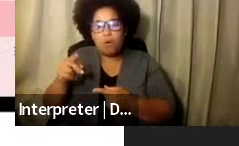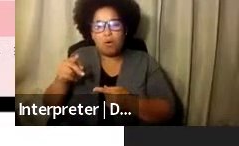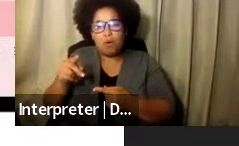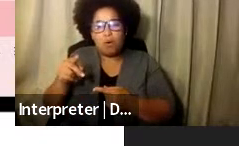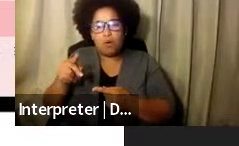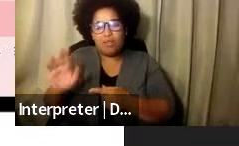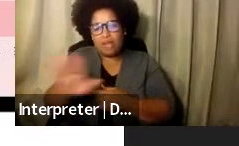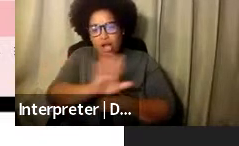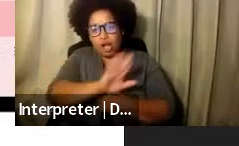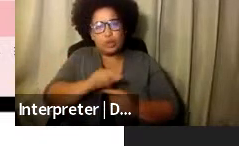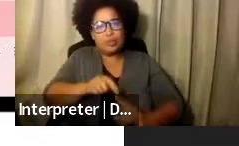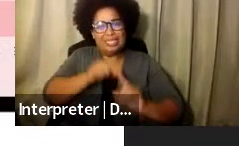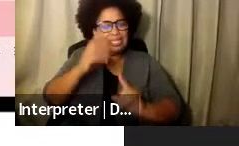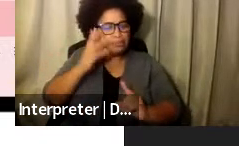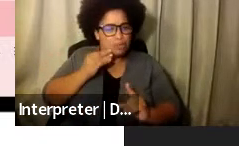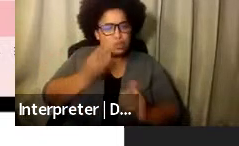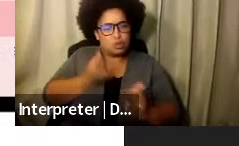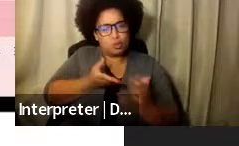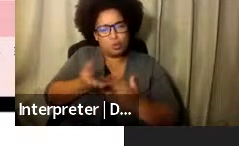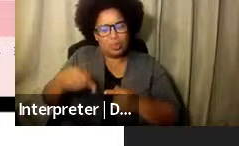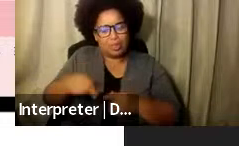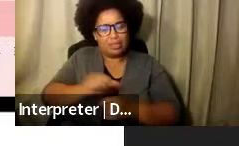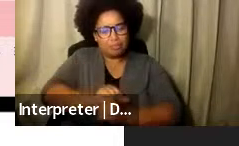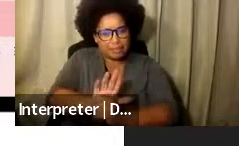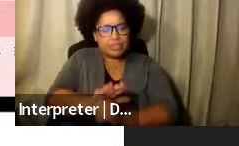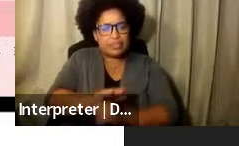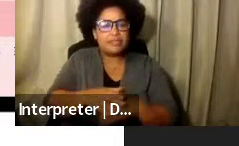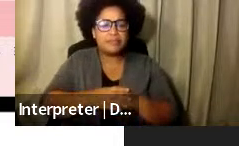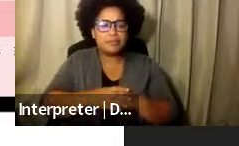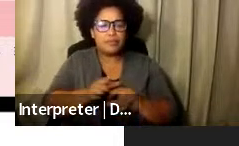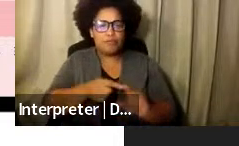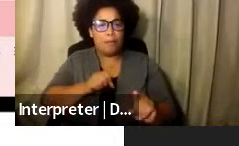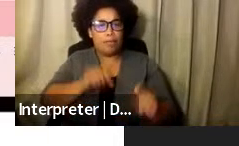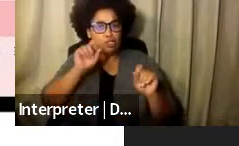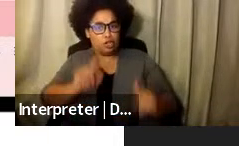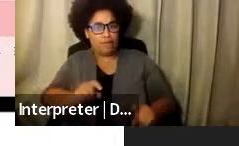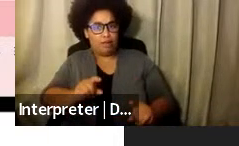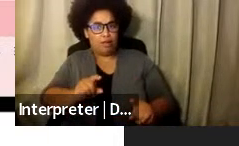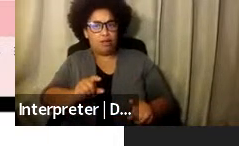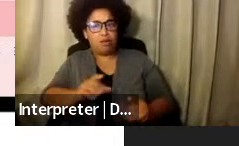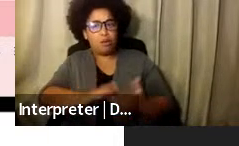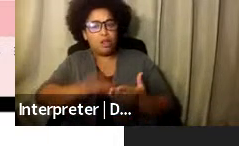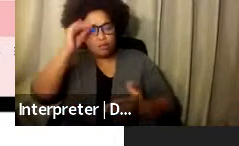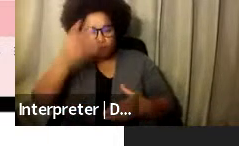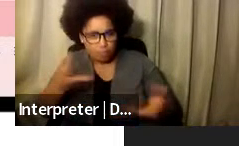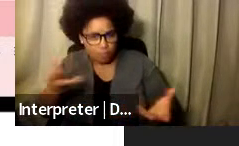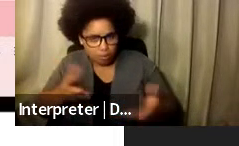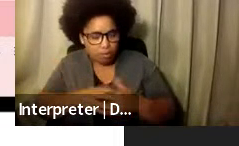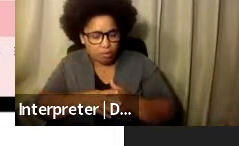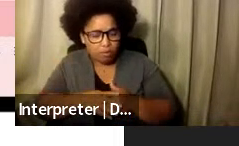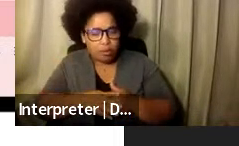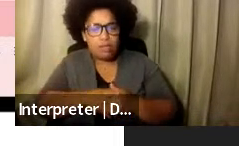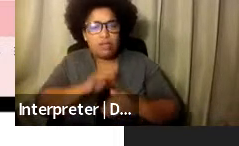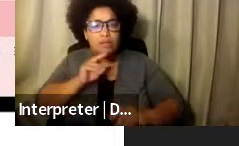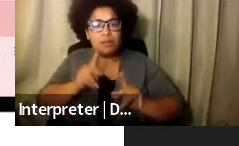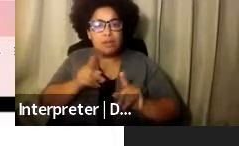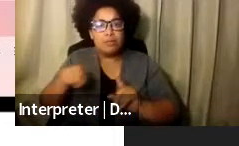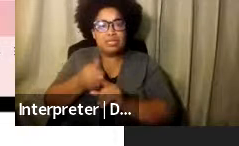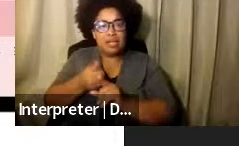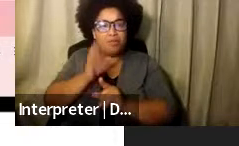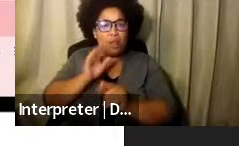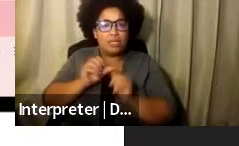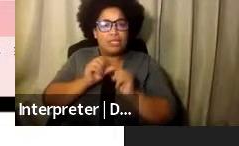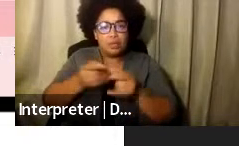unique experience of going through the pandemic. From this survey, we have learned if the participants will continue